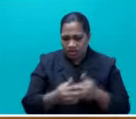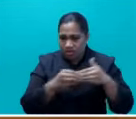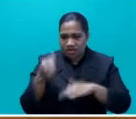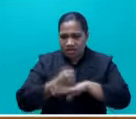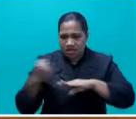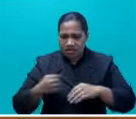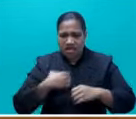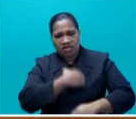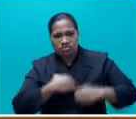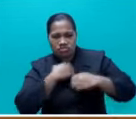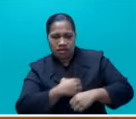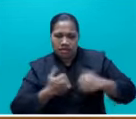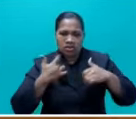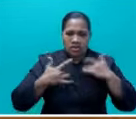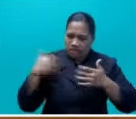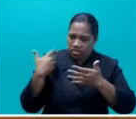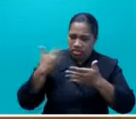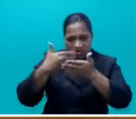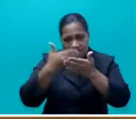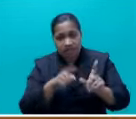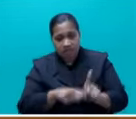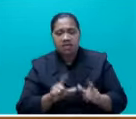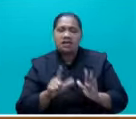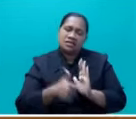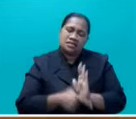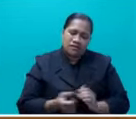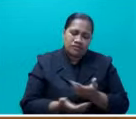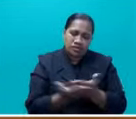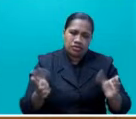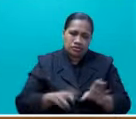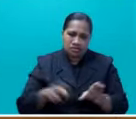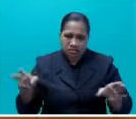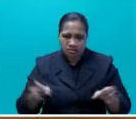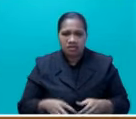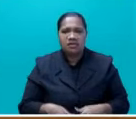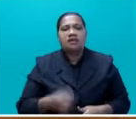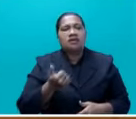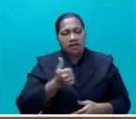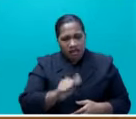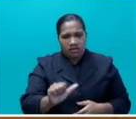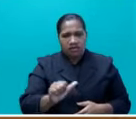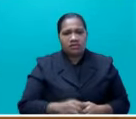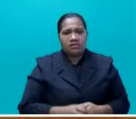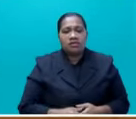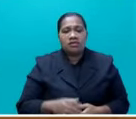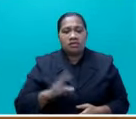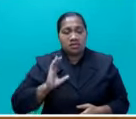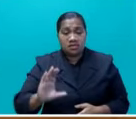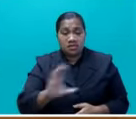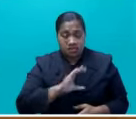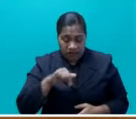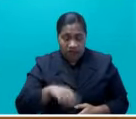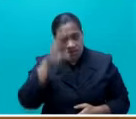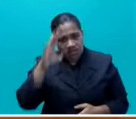years, then it's time for you to go off quietly and enjoy those millions you've amassed and allow the poor citizens of this country to pick up the